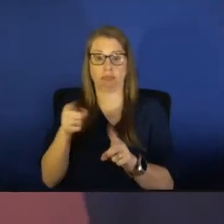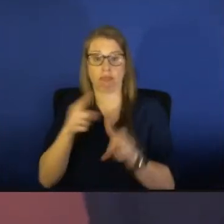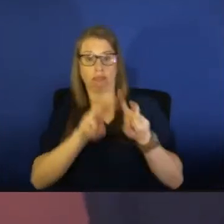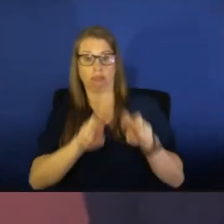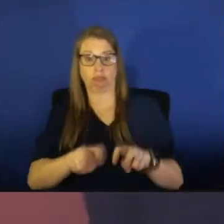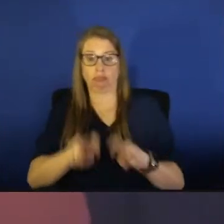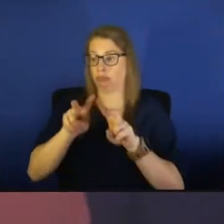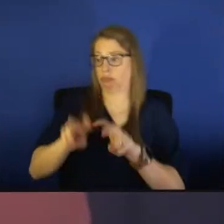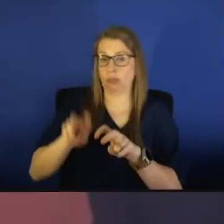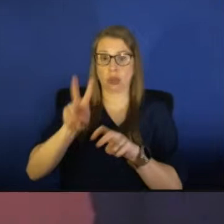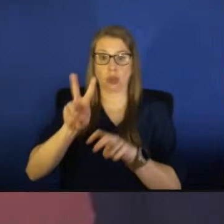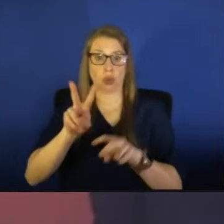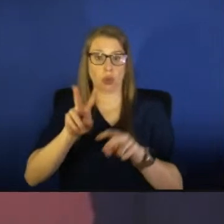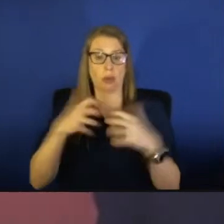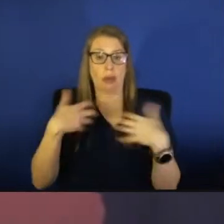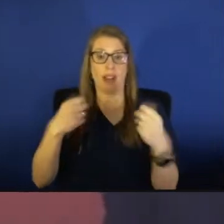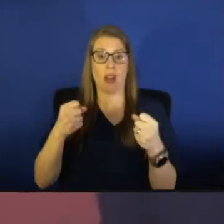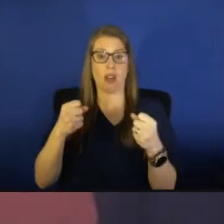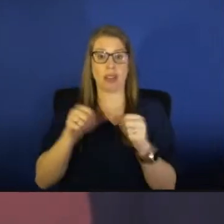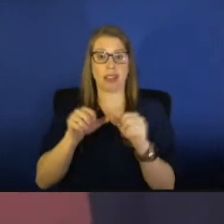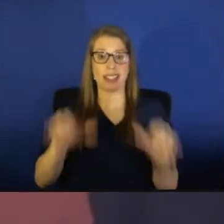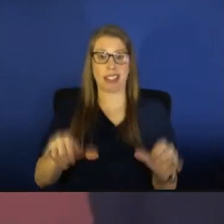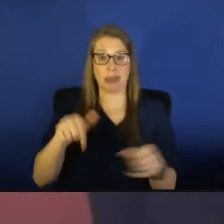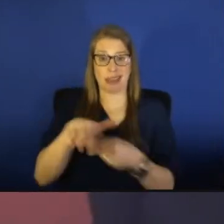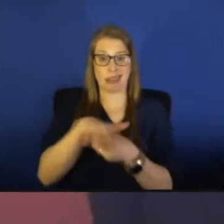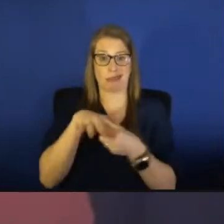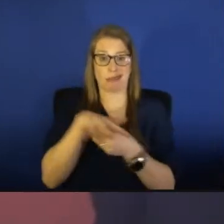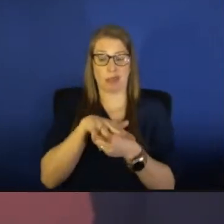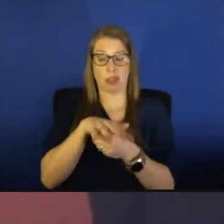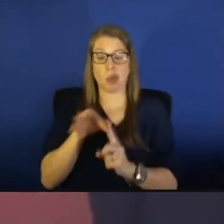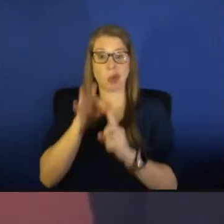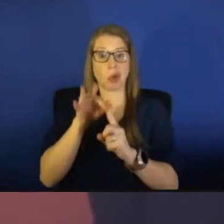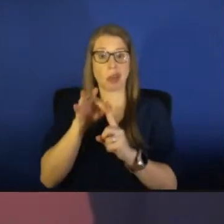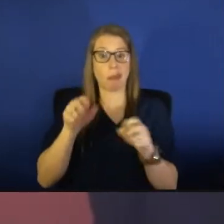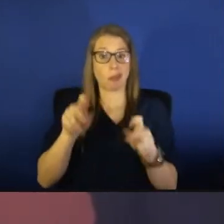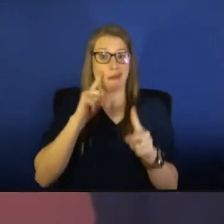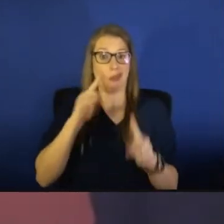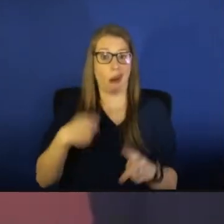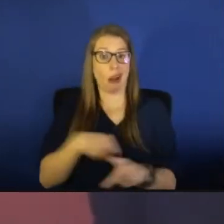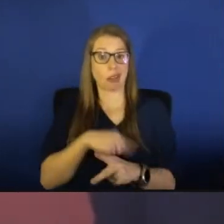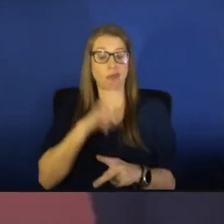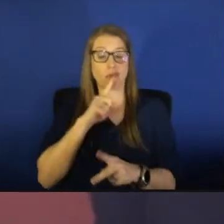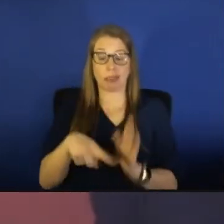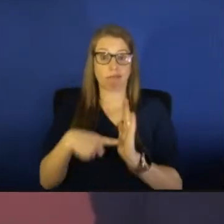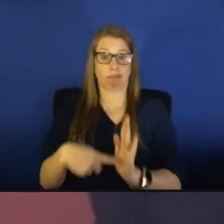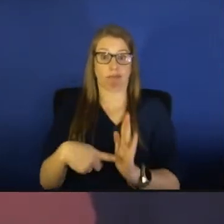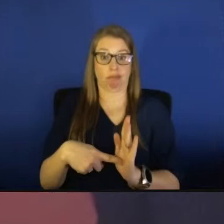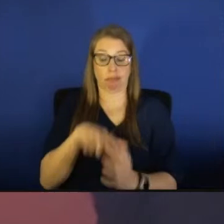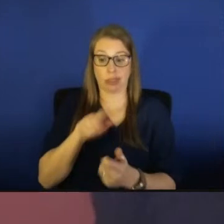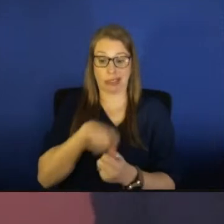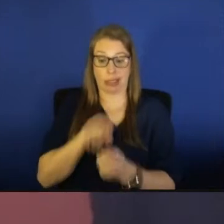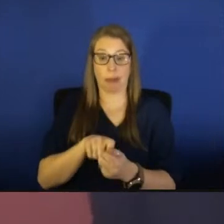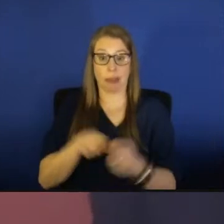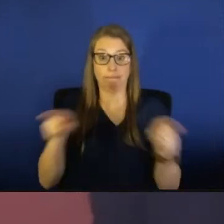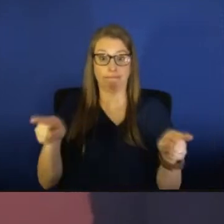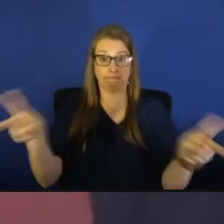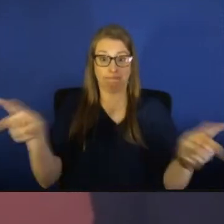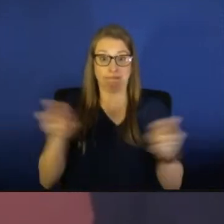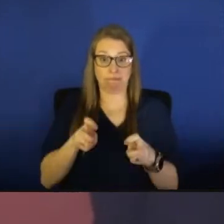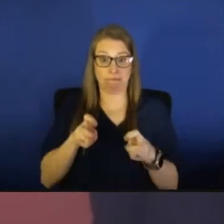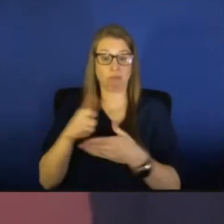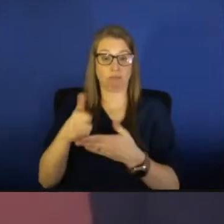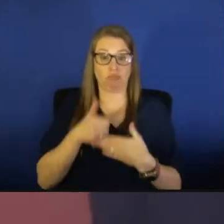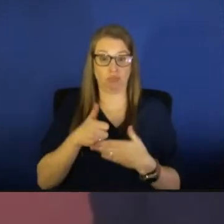health systems in this region, was a unique opportunity for us. And I think it's really demonstrated to be exactly that. And it's not